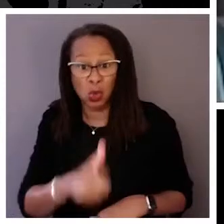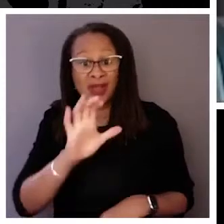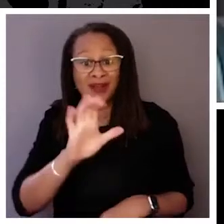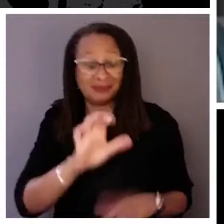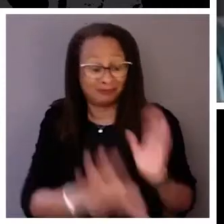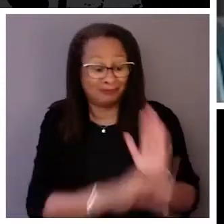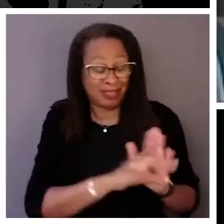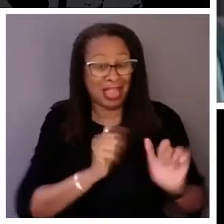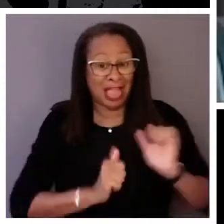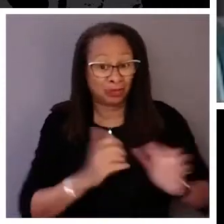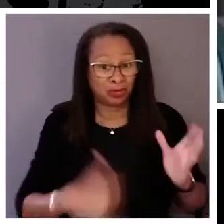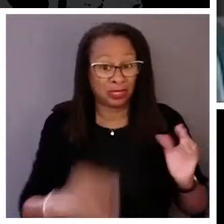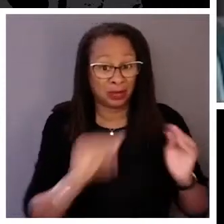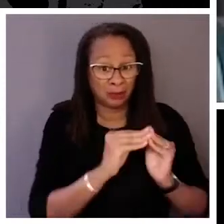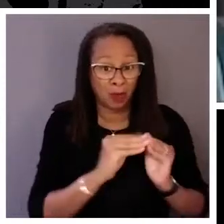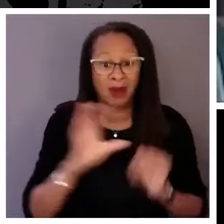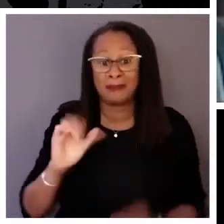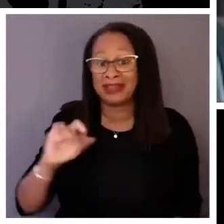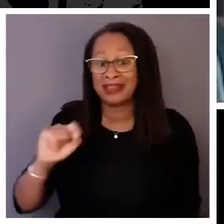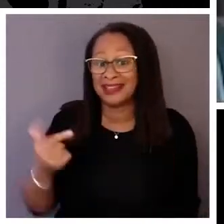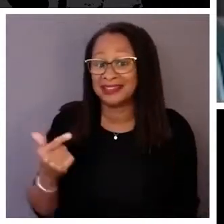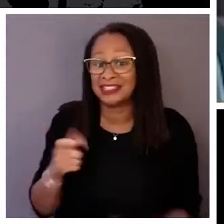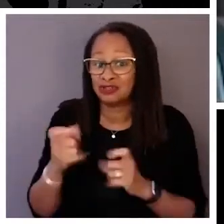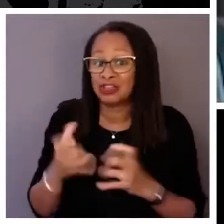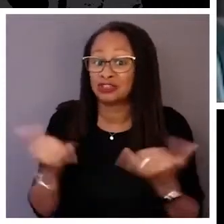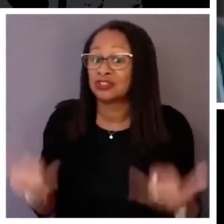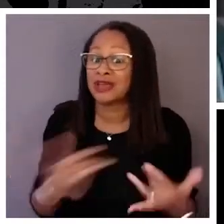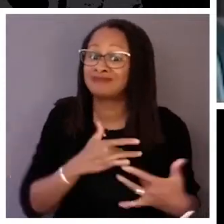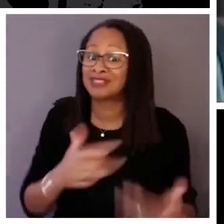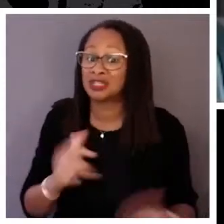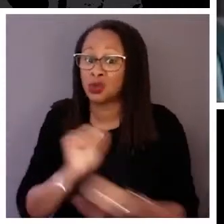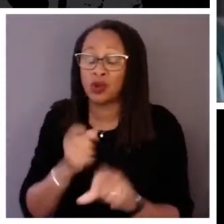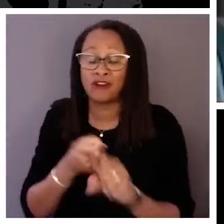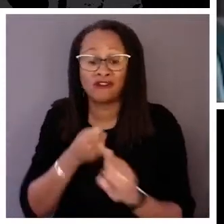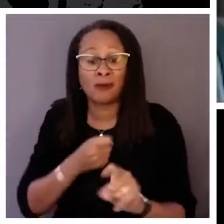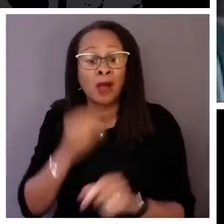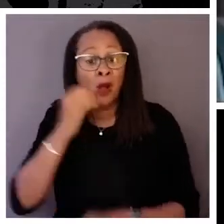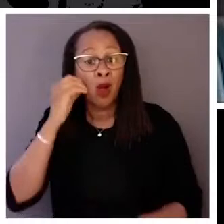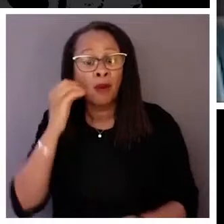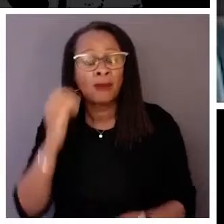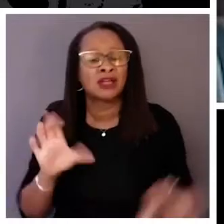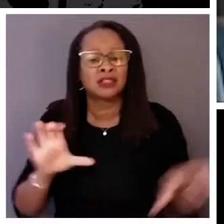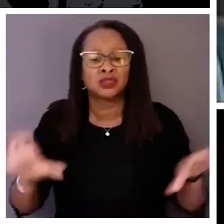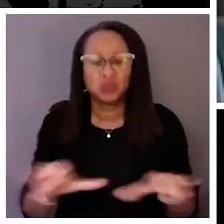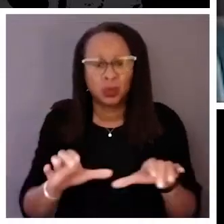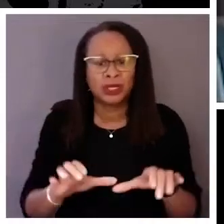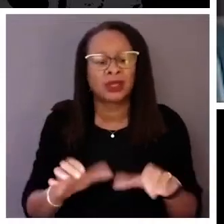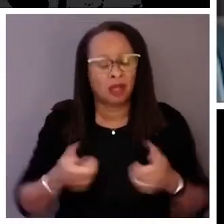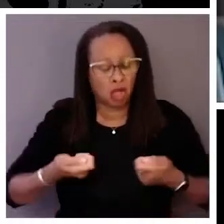anymore, but casting directors right now are working from home and we're doing all these Zoom auditions. And,